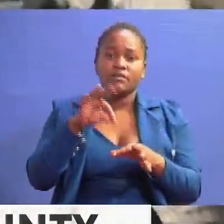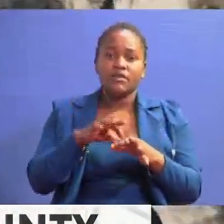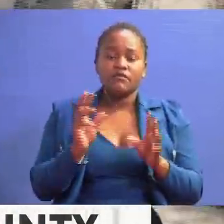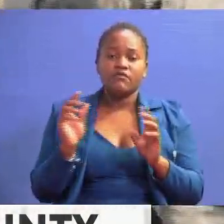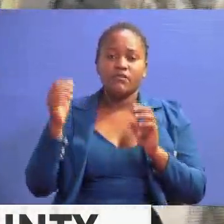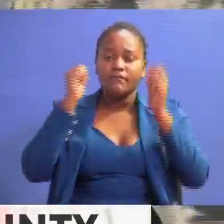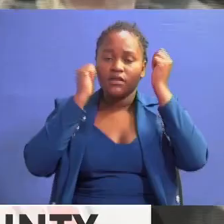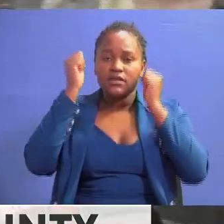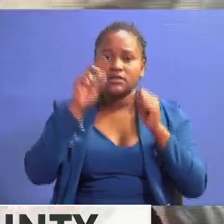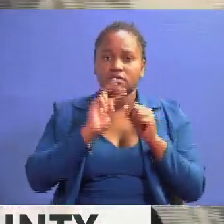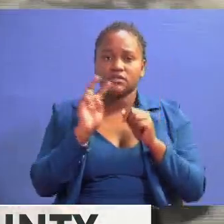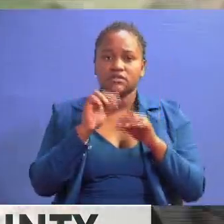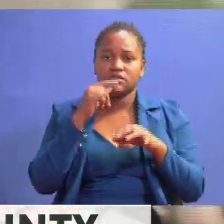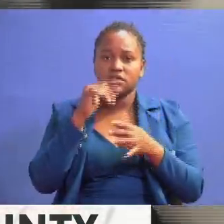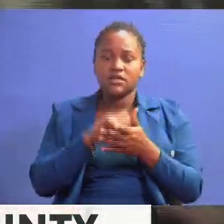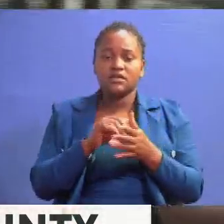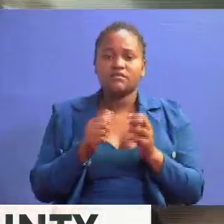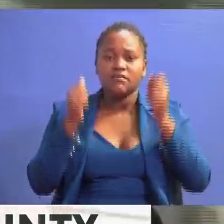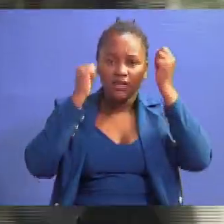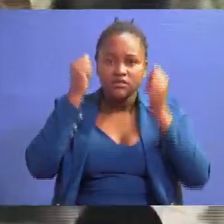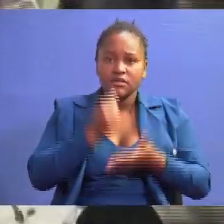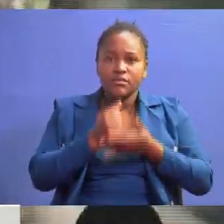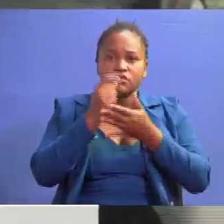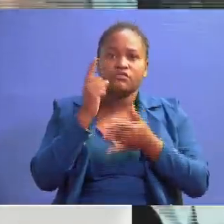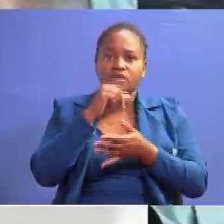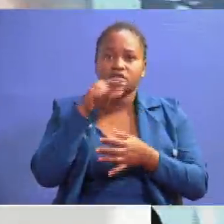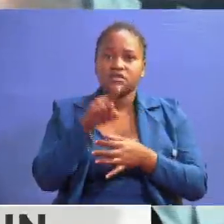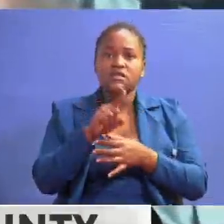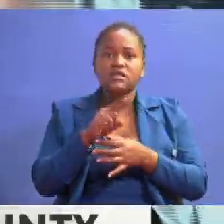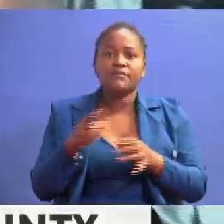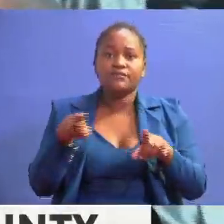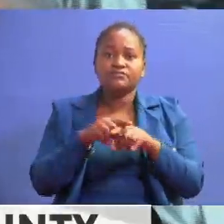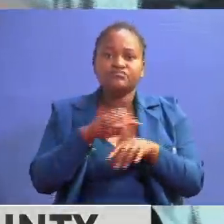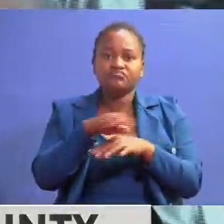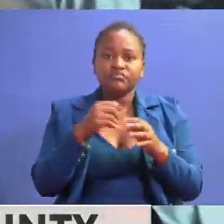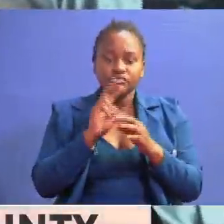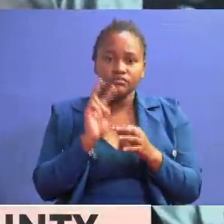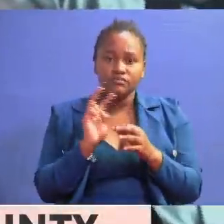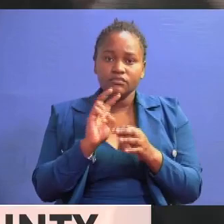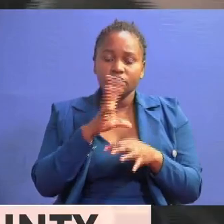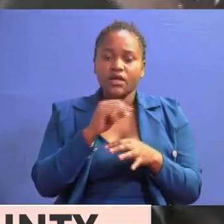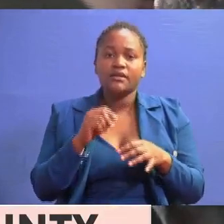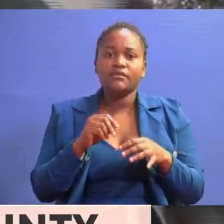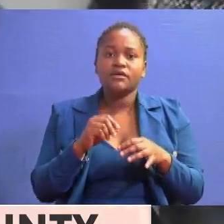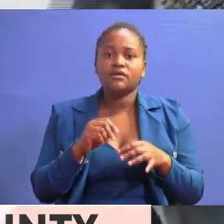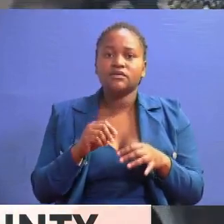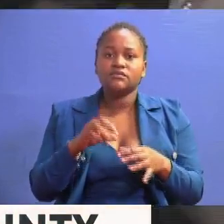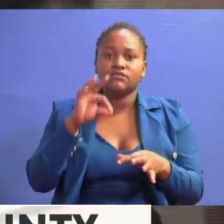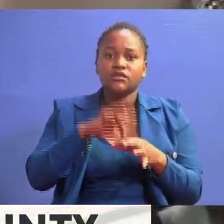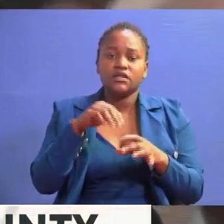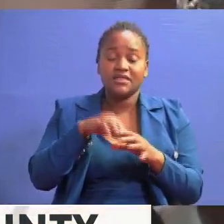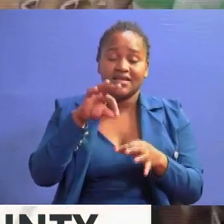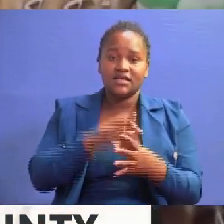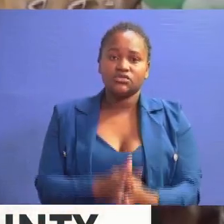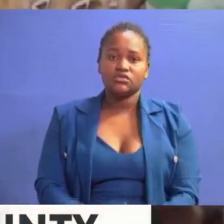military. Observers say seeking the military support to come to power has weakened all political parties and eroded voters' faith in